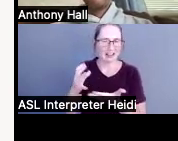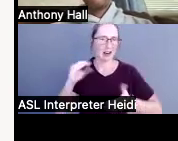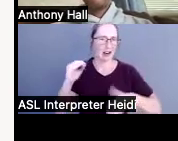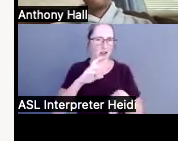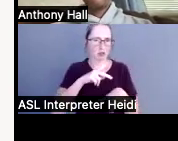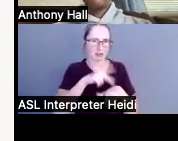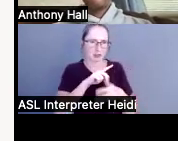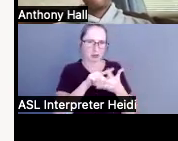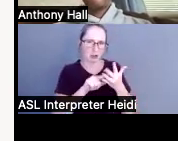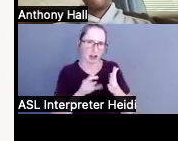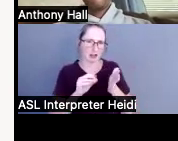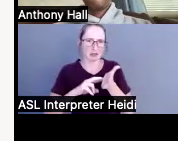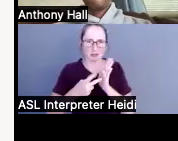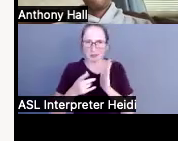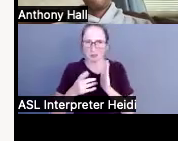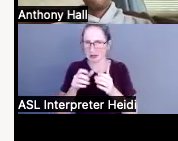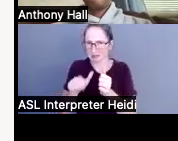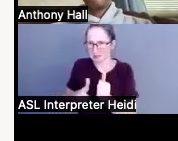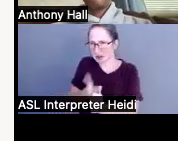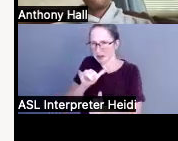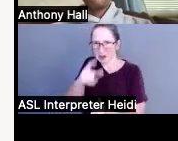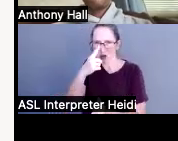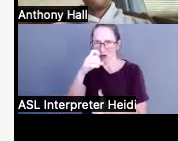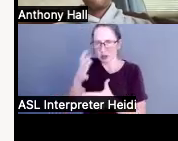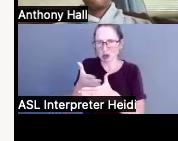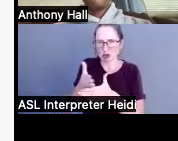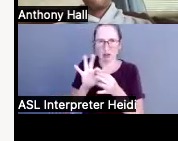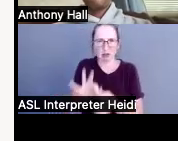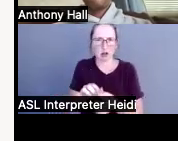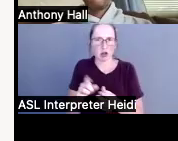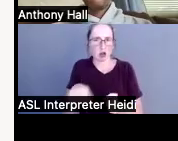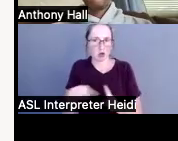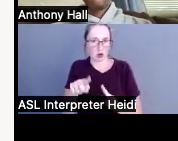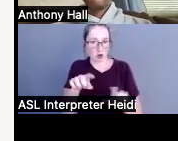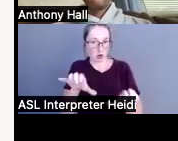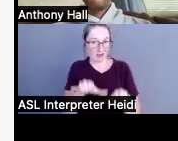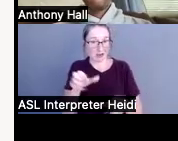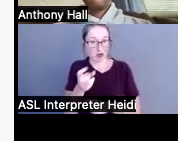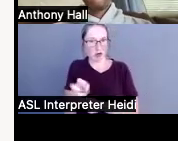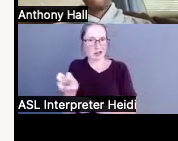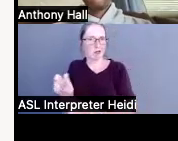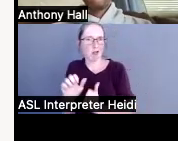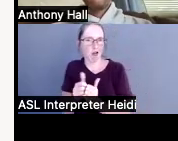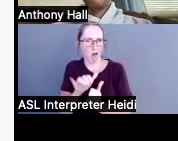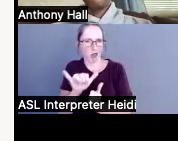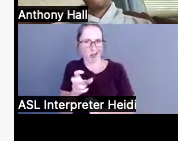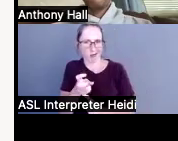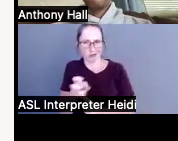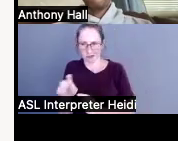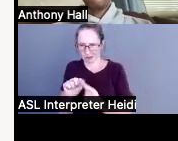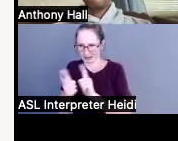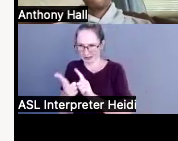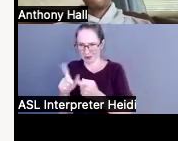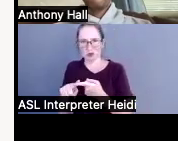principles and tenets of flex funding, can you just share a little bit about when you did transition, how did that translate to this,